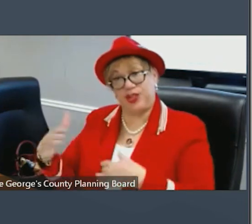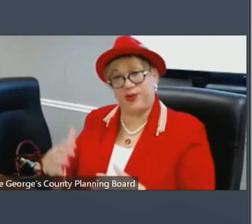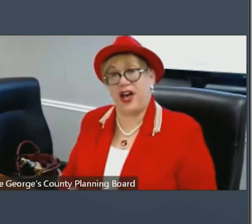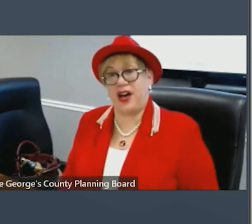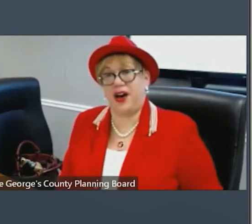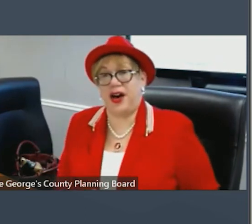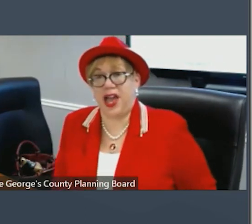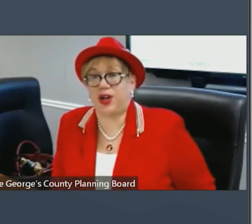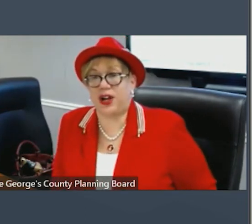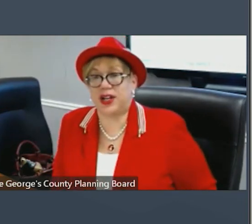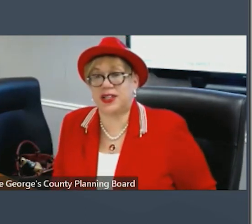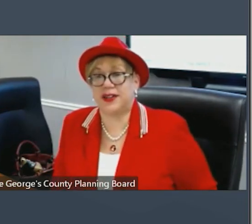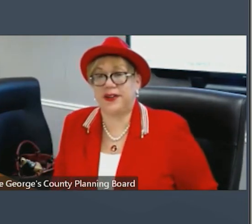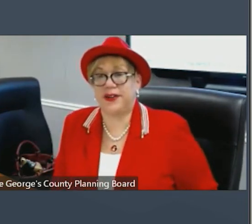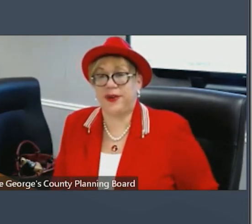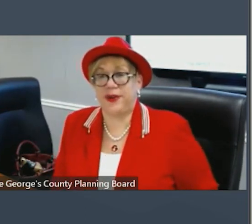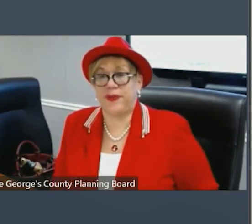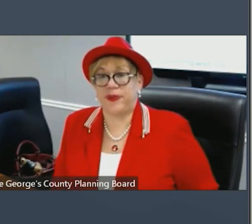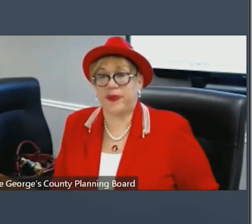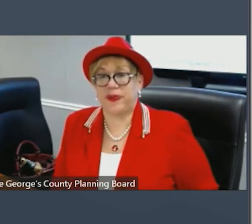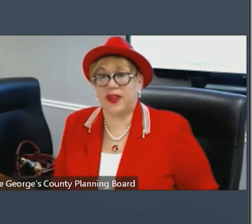pursuant to a county ordinance?